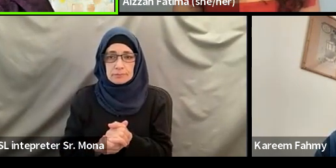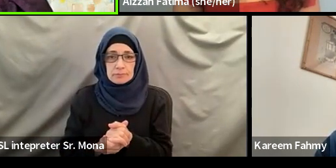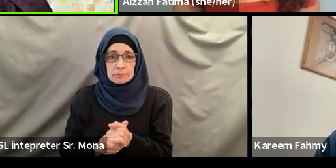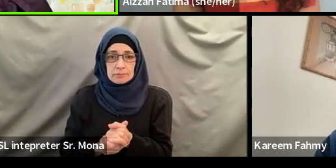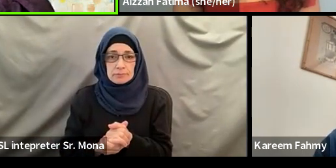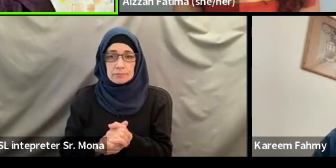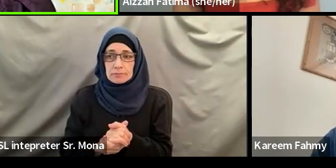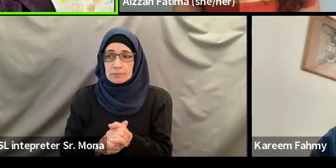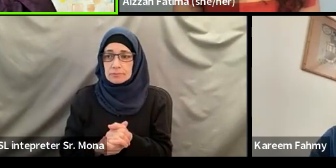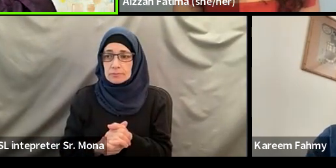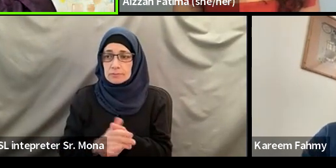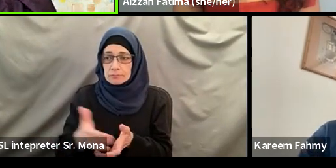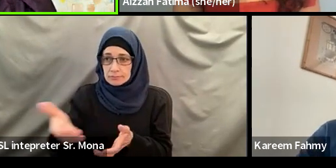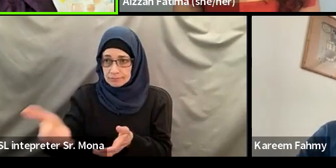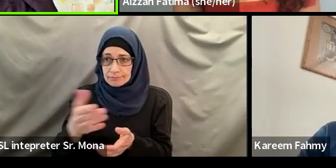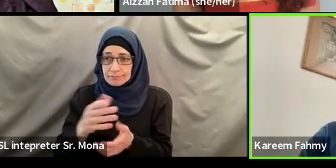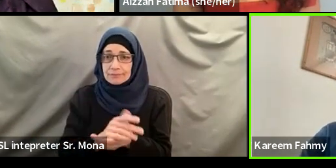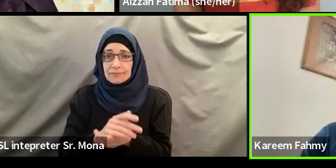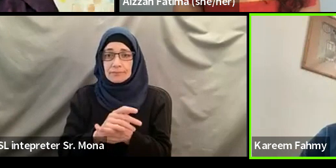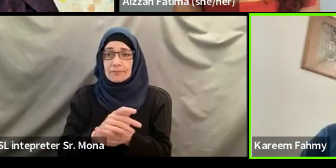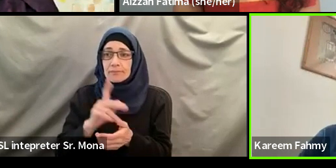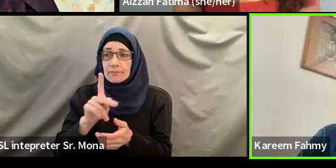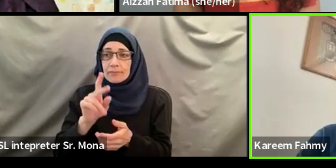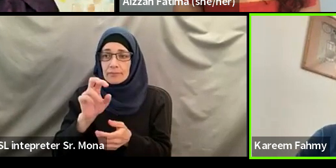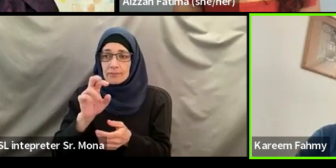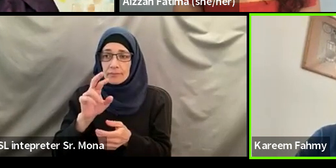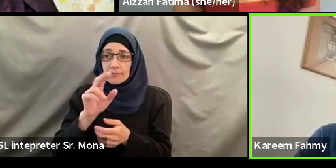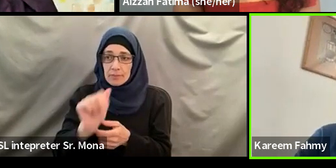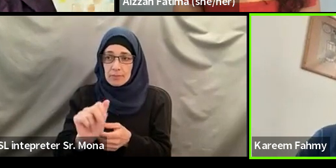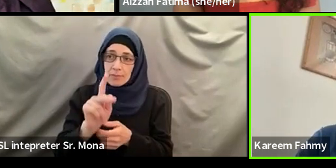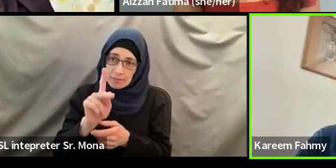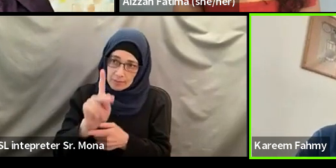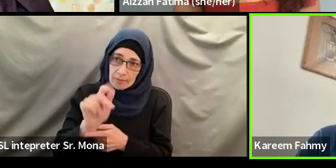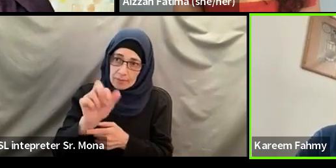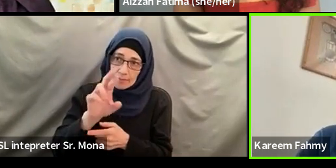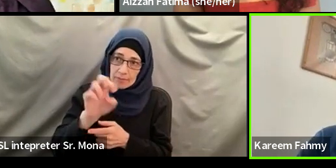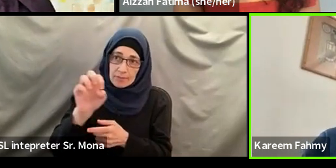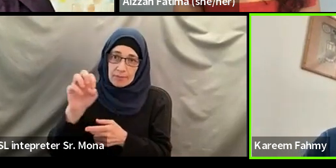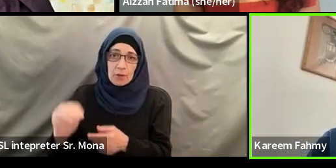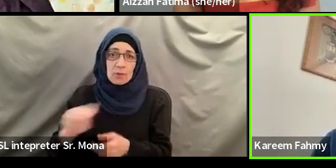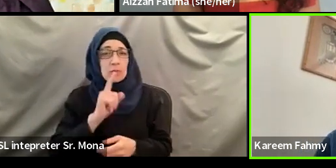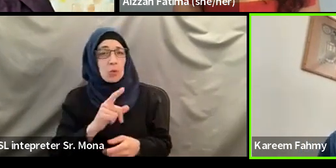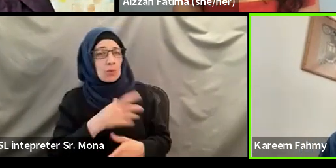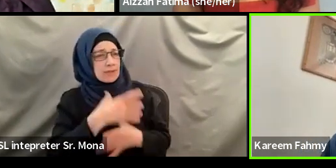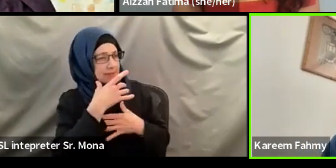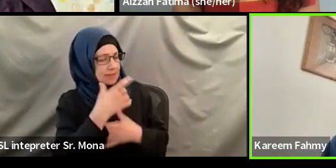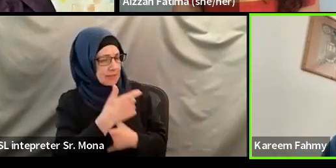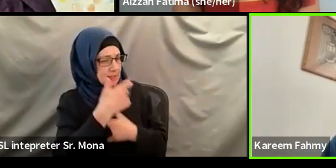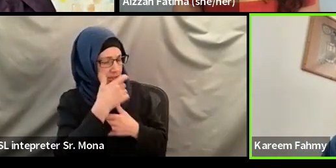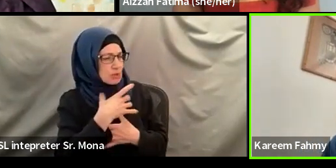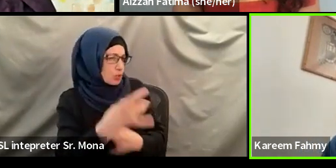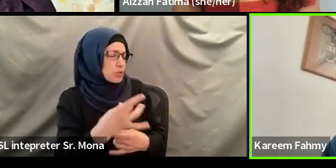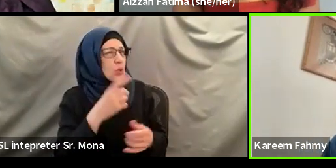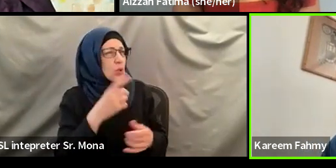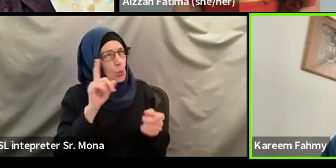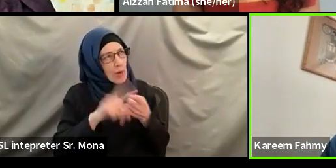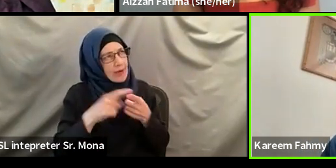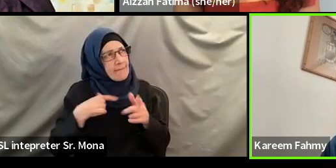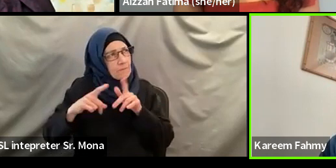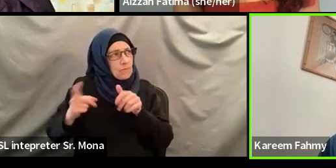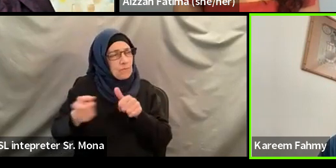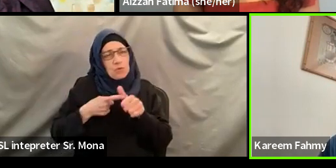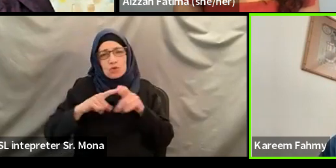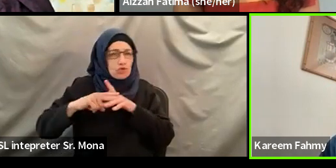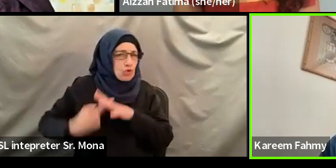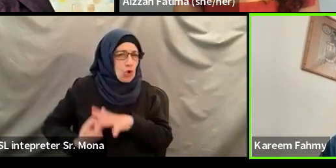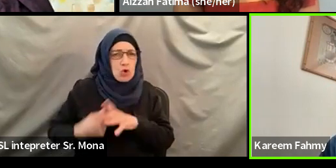Kareem, go ahead. You know, it's interesting because when I first started writing Muslim stories, I think I was